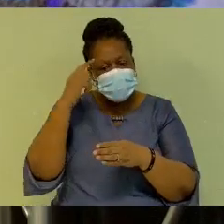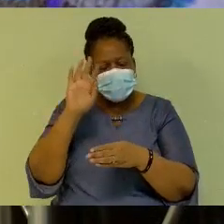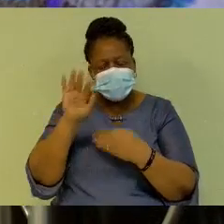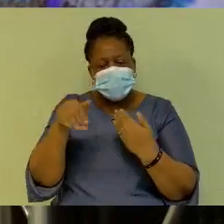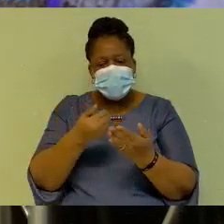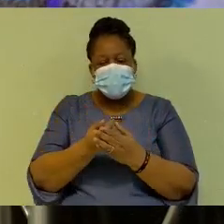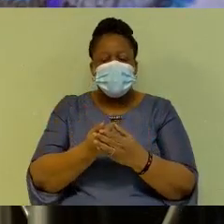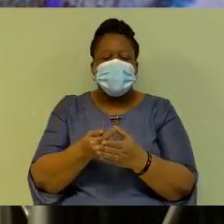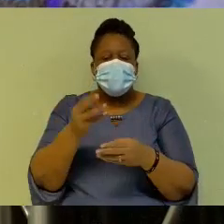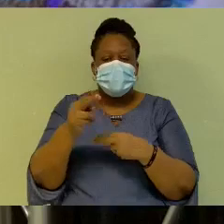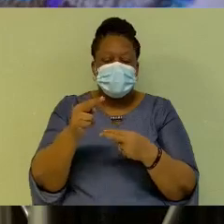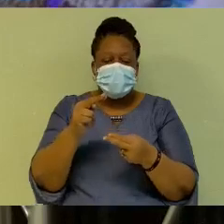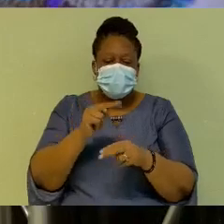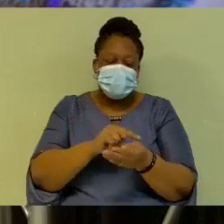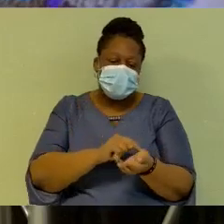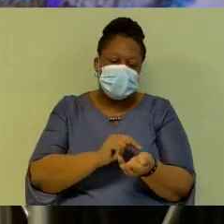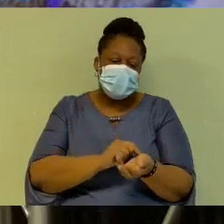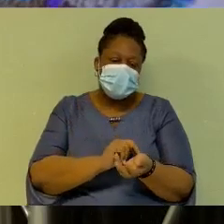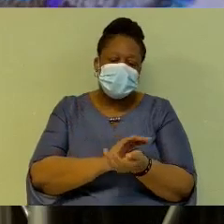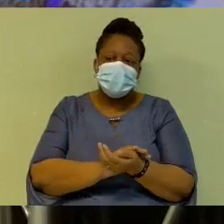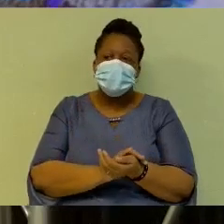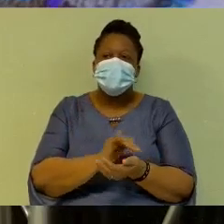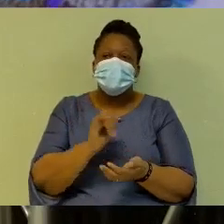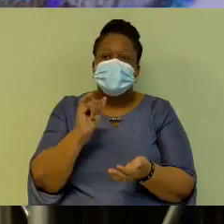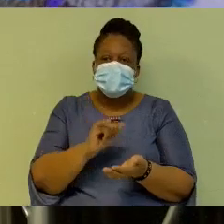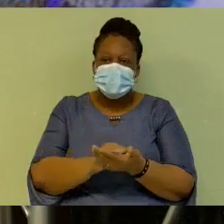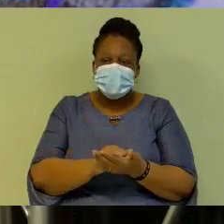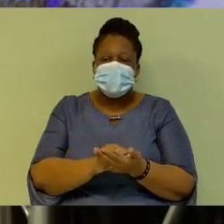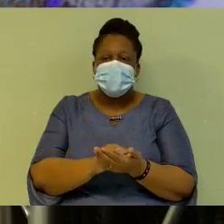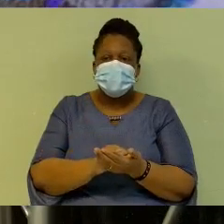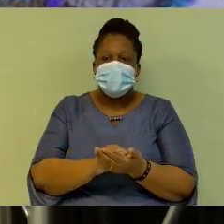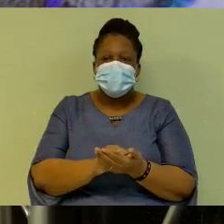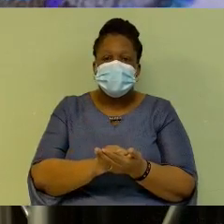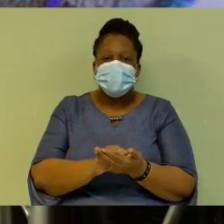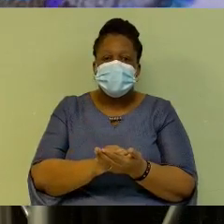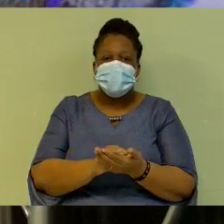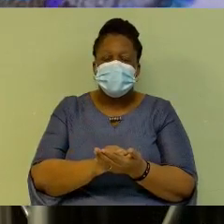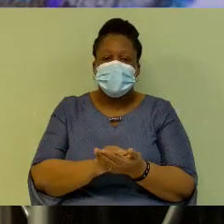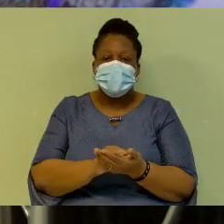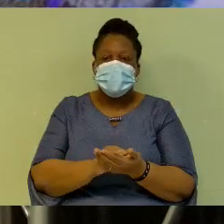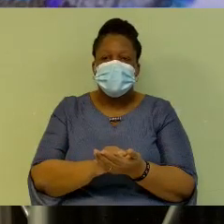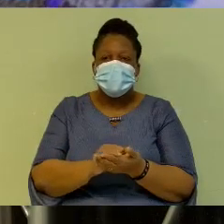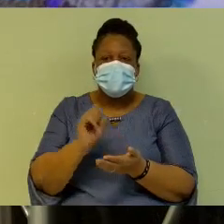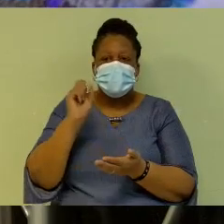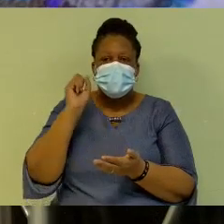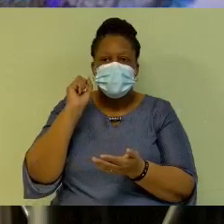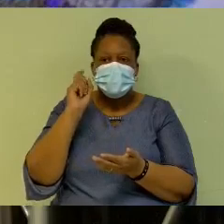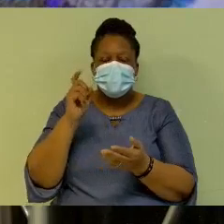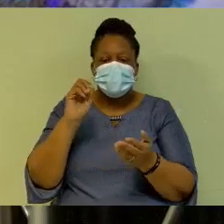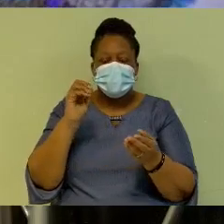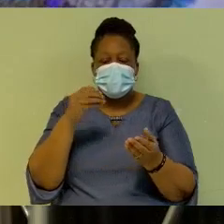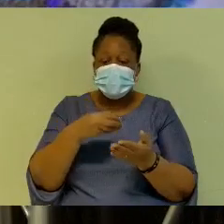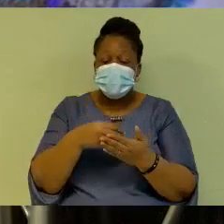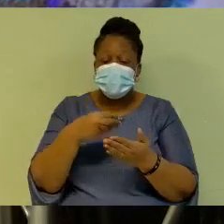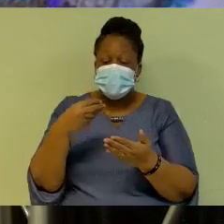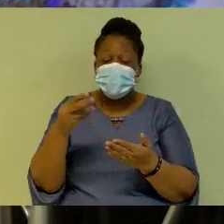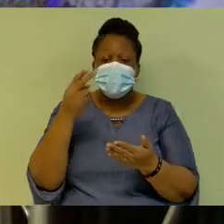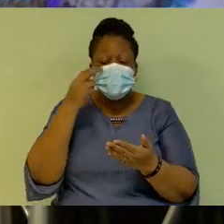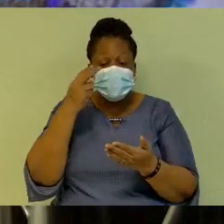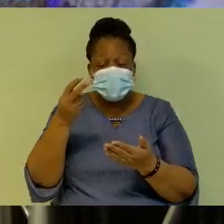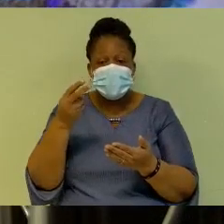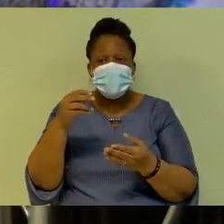1,141,587. I'm advised that this budgeted increase in pay should be reflected in the salaries and wages